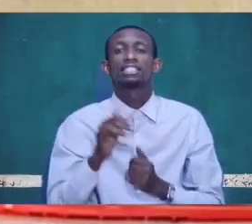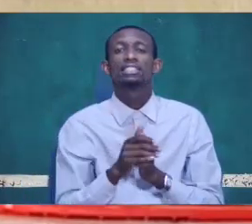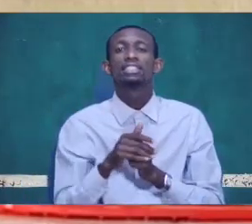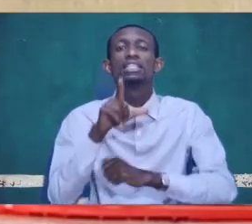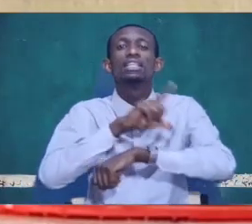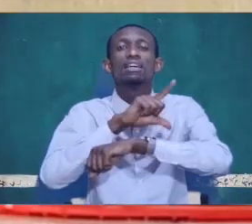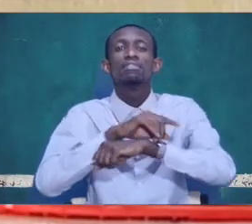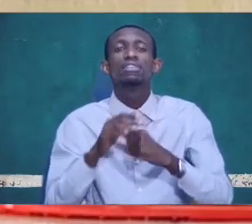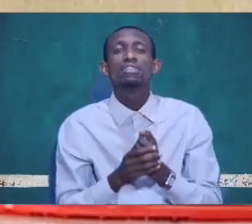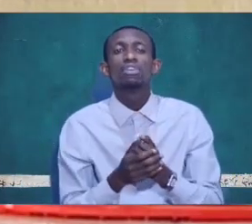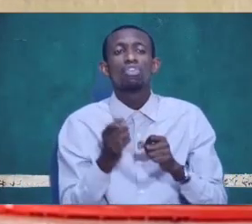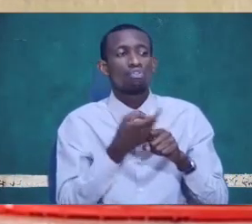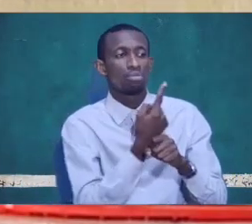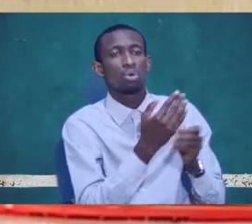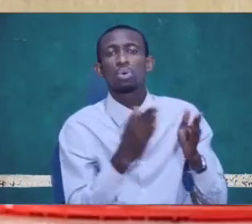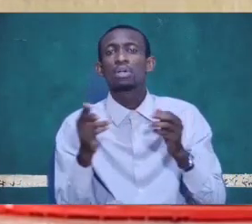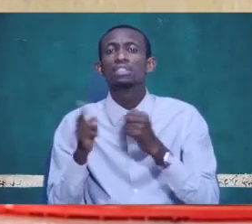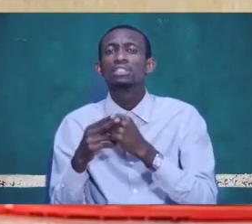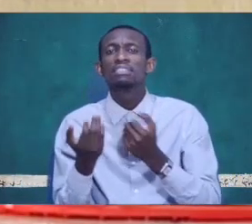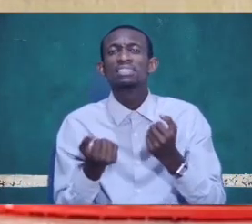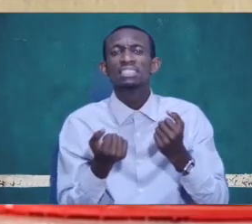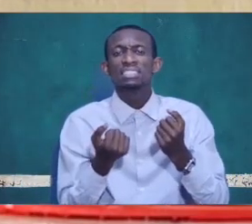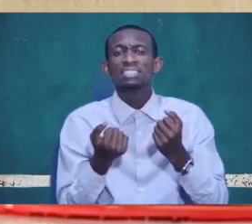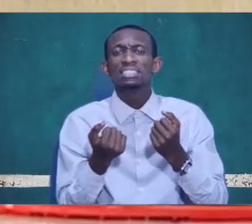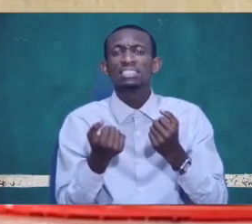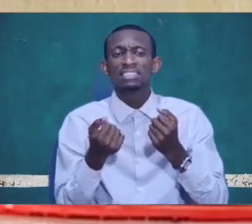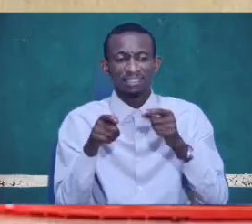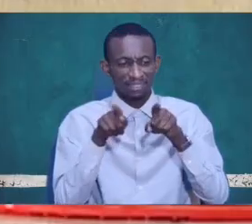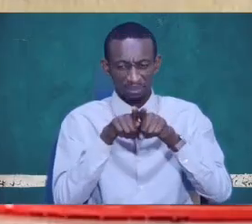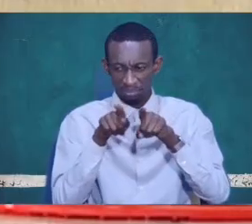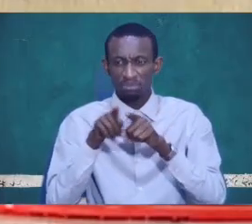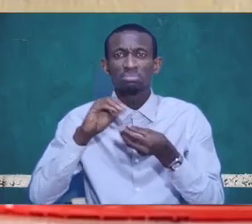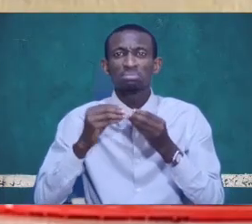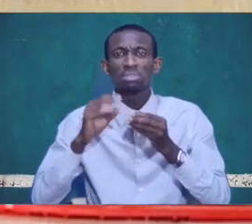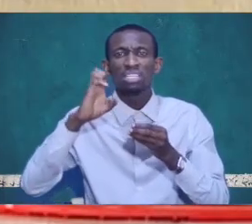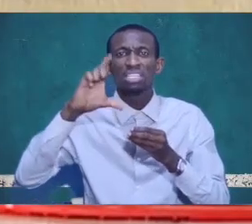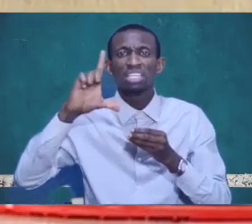7th energy level, they can all contain the same number of electrons?